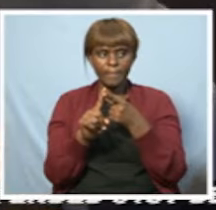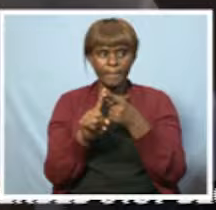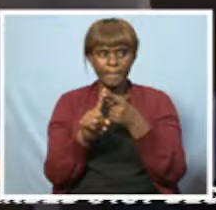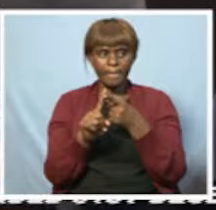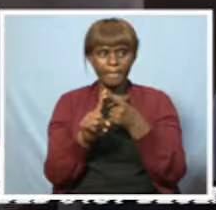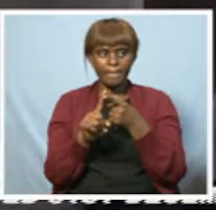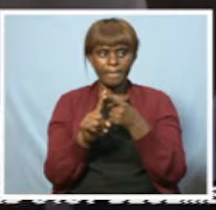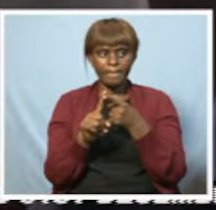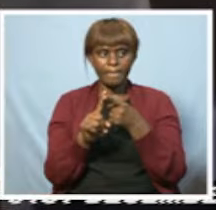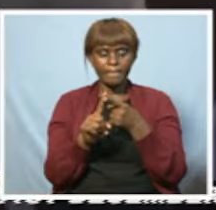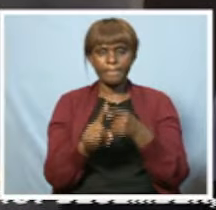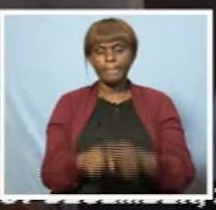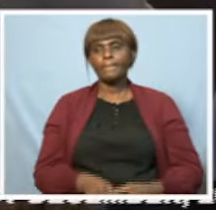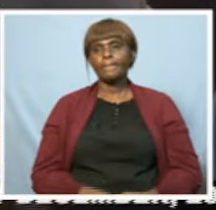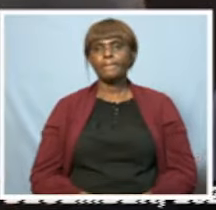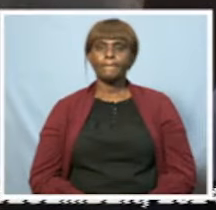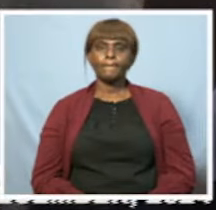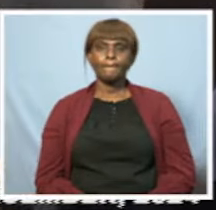appendix 1.